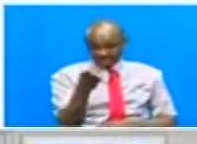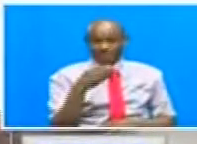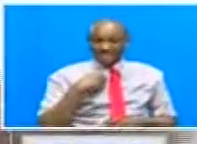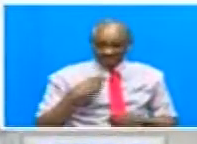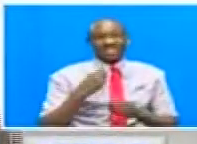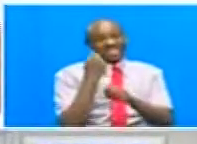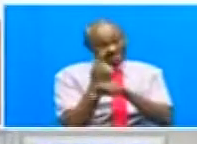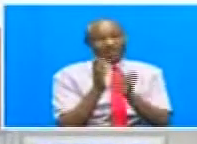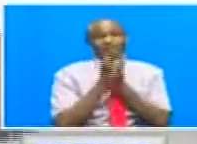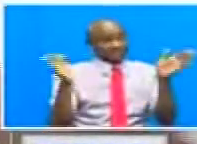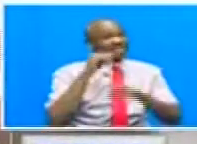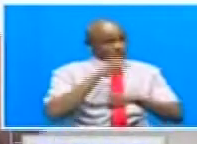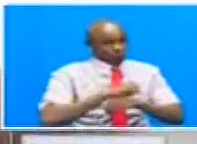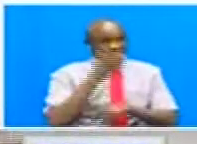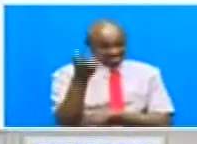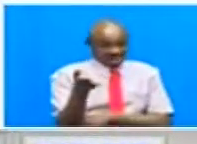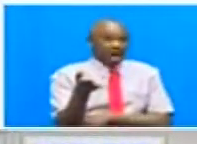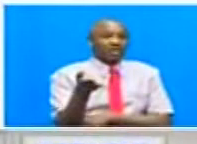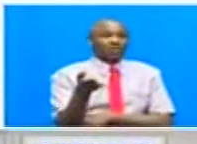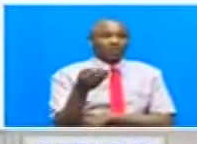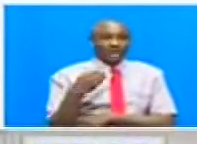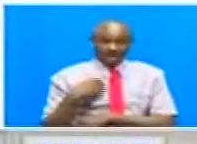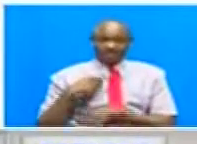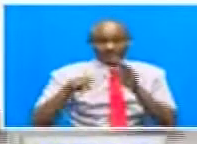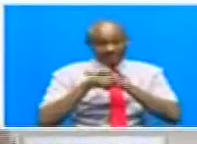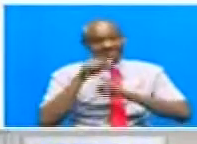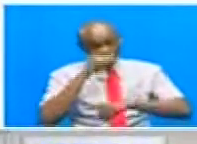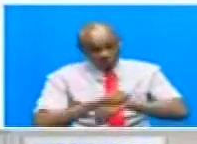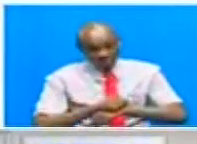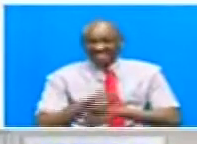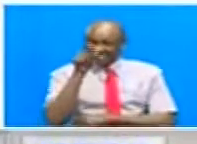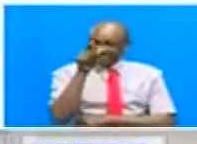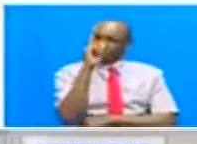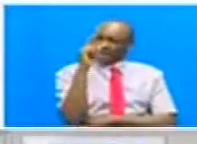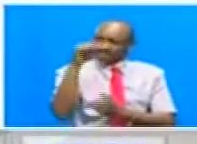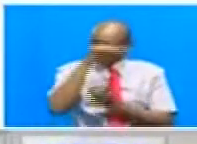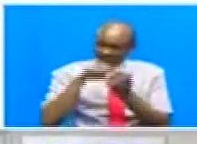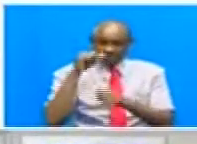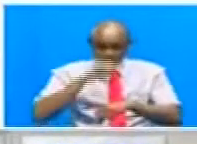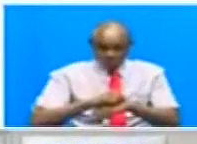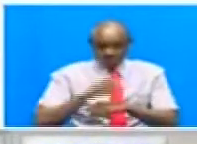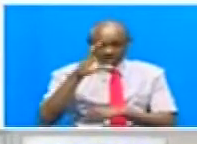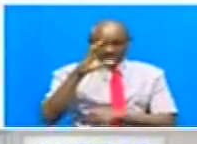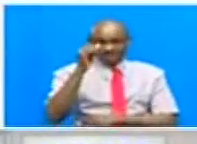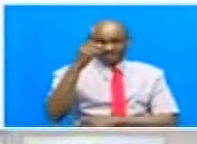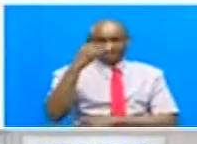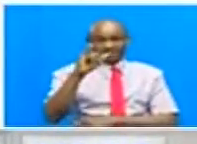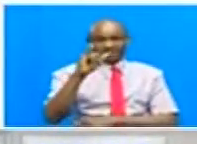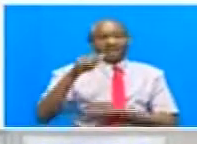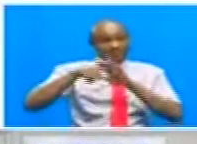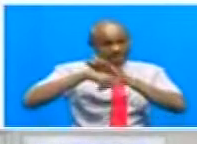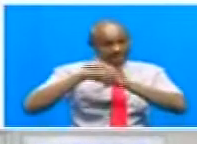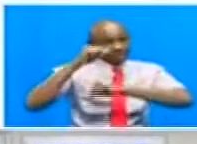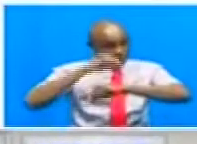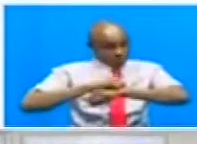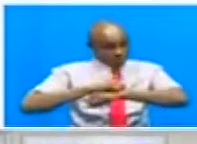public schools across high schools, primary schools. There is one particular one, City Primary. City Primary is